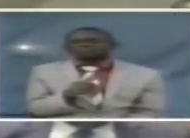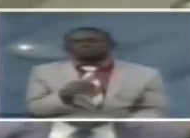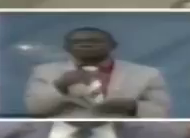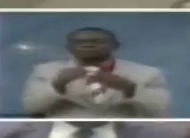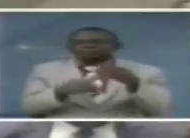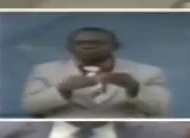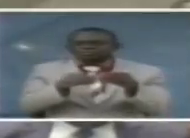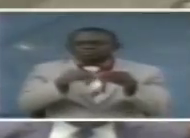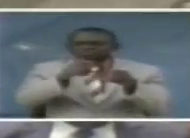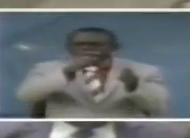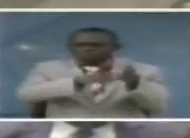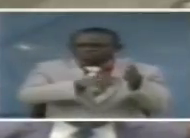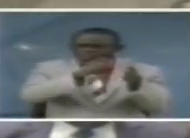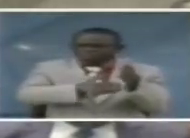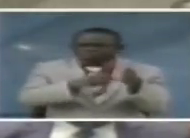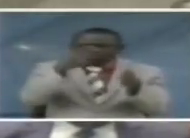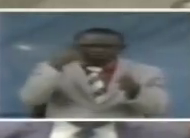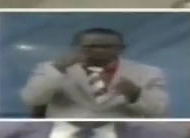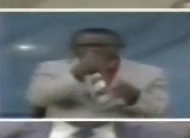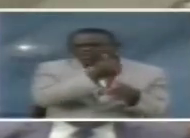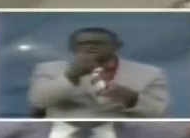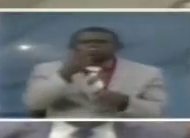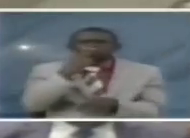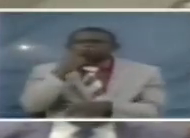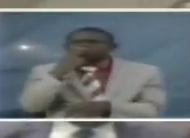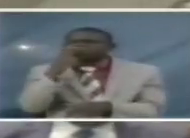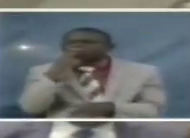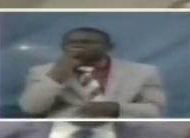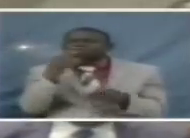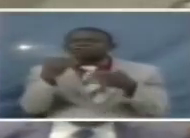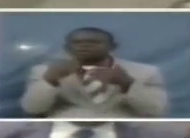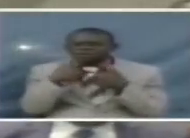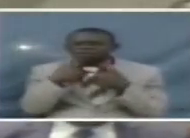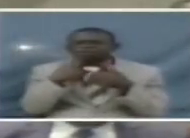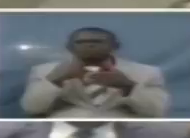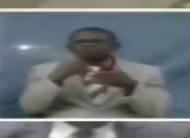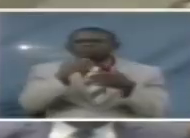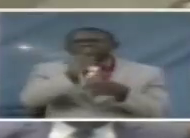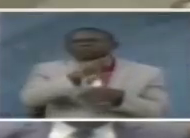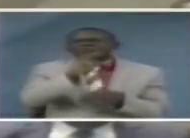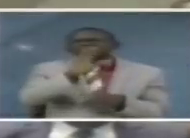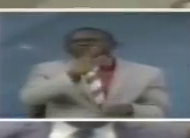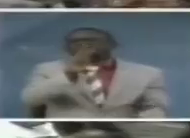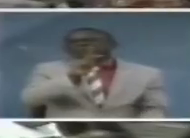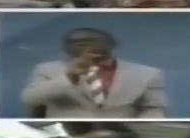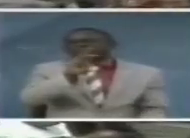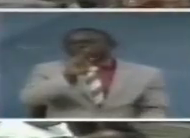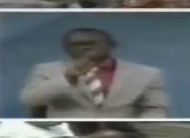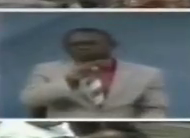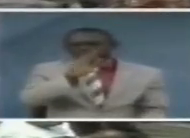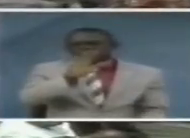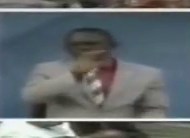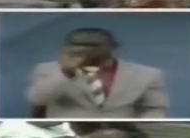This will harmonize the tax treatment with all other types of tobacco which are currently attracting